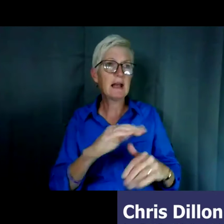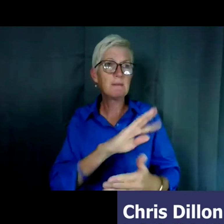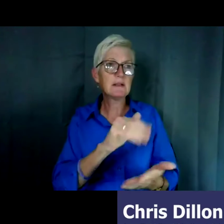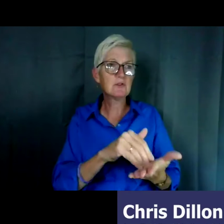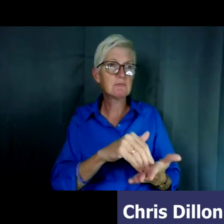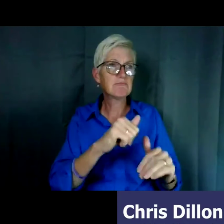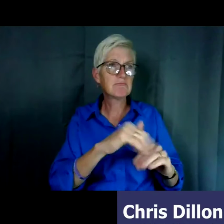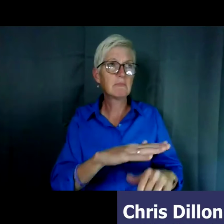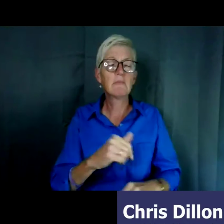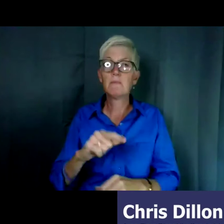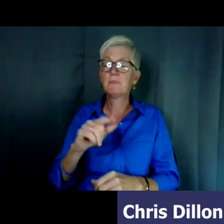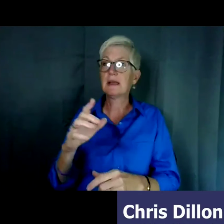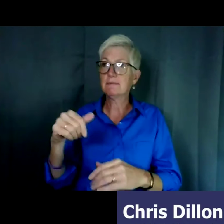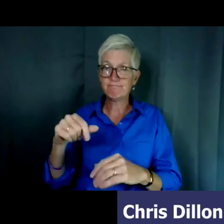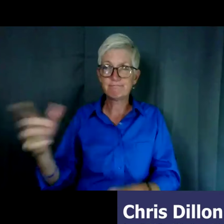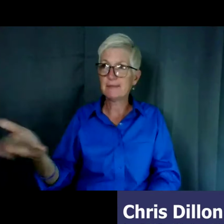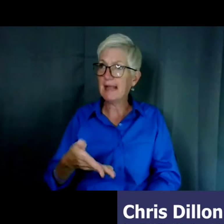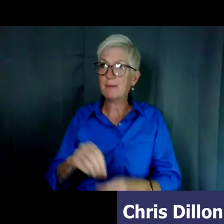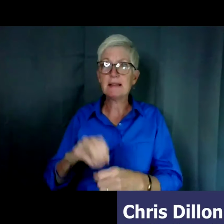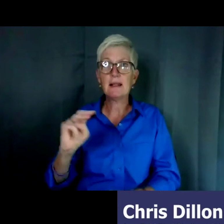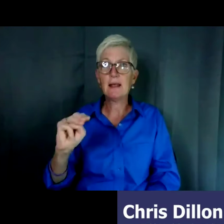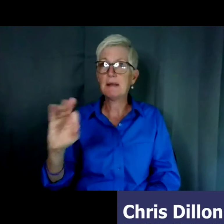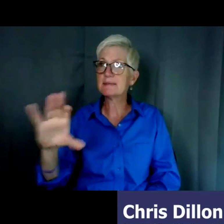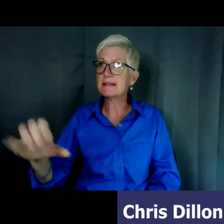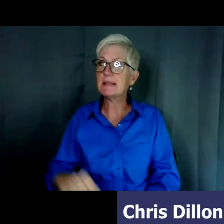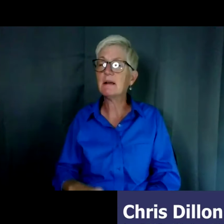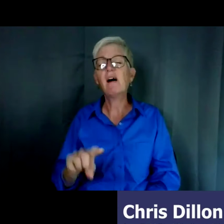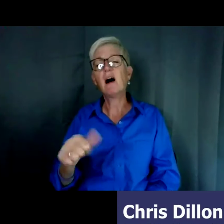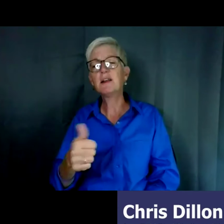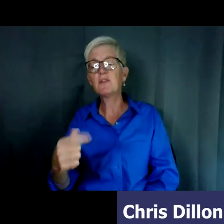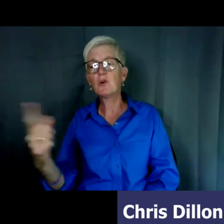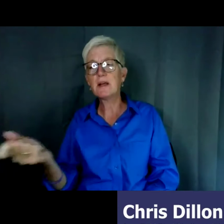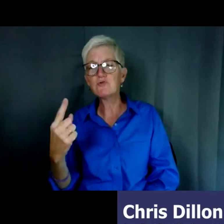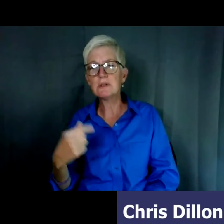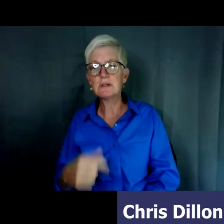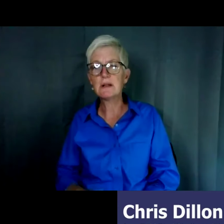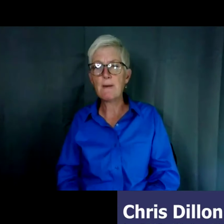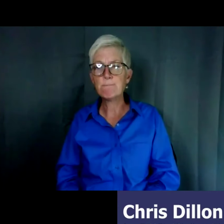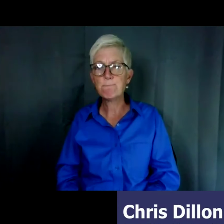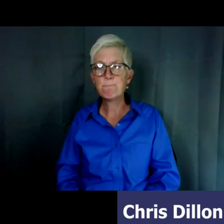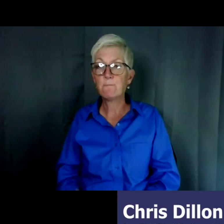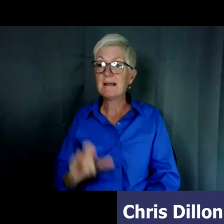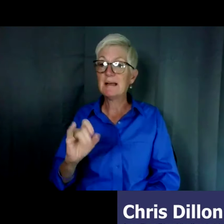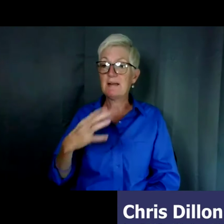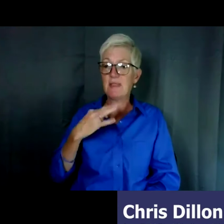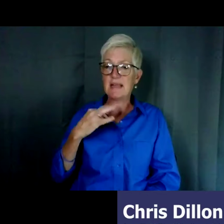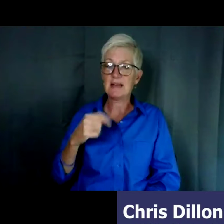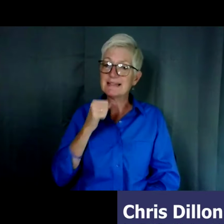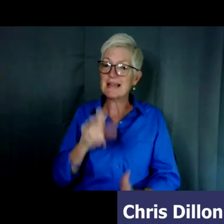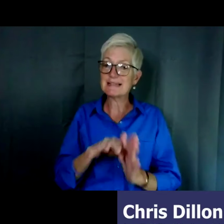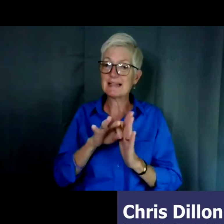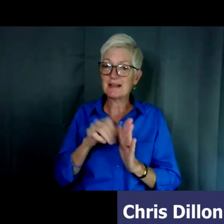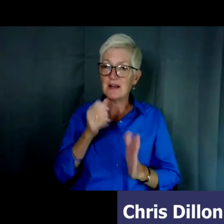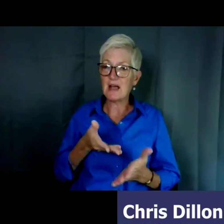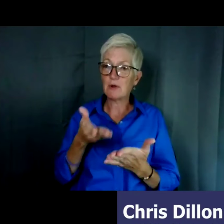micro-fulfillment centers. One of the other questions that we had faced a lot was, you know, well, if a candidate is not selected or not recommended,